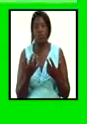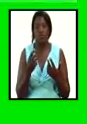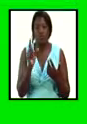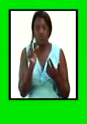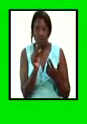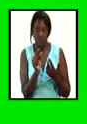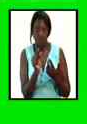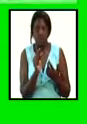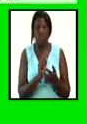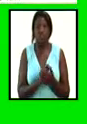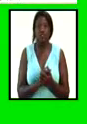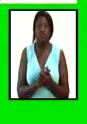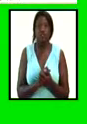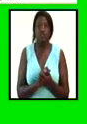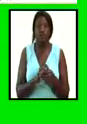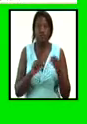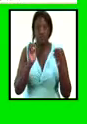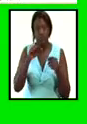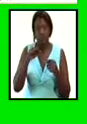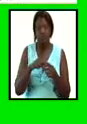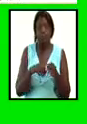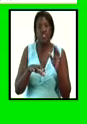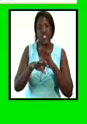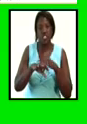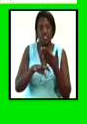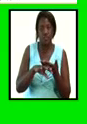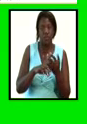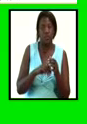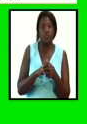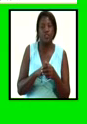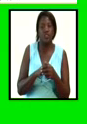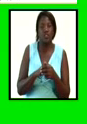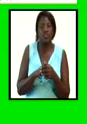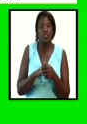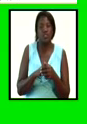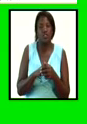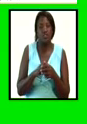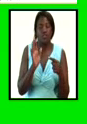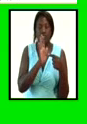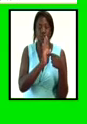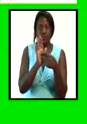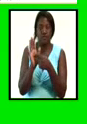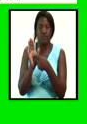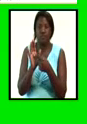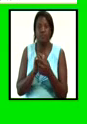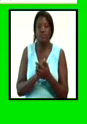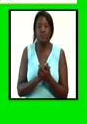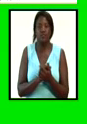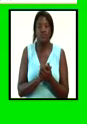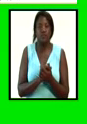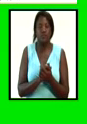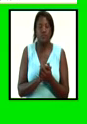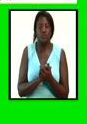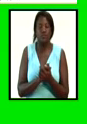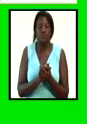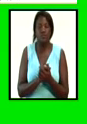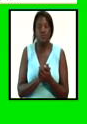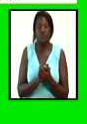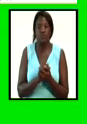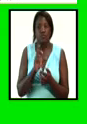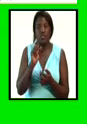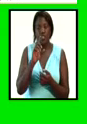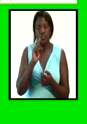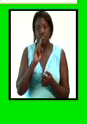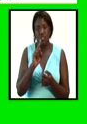Okay? Yes, like when we say, we've been here. This shows a contraction. But if we